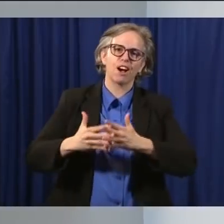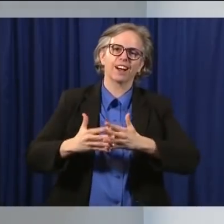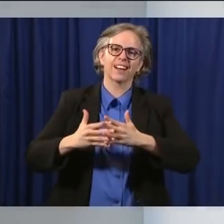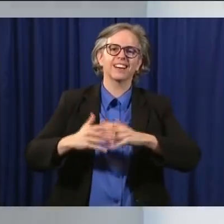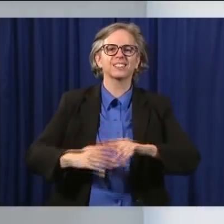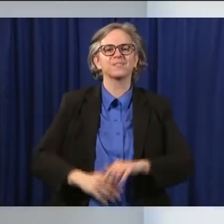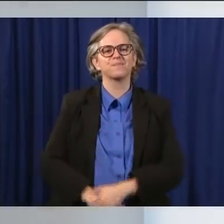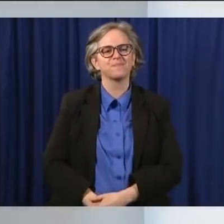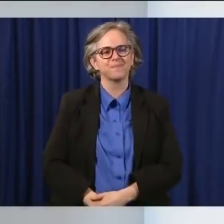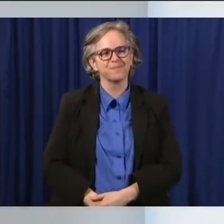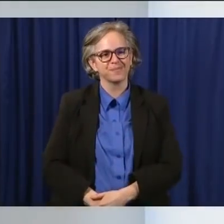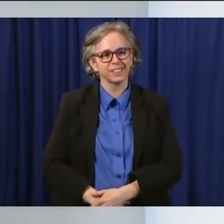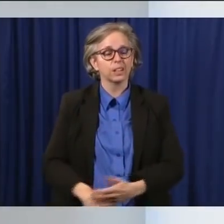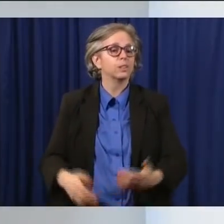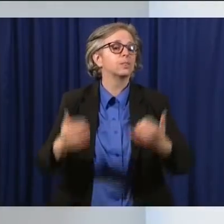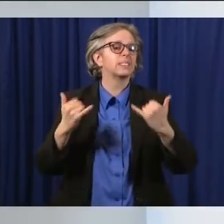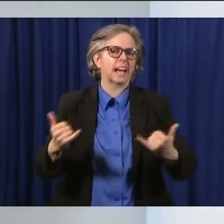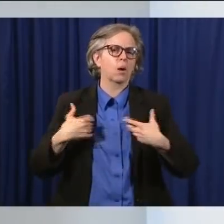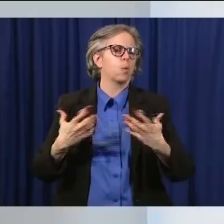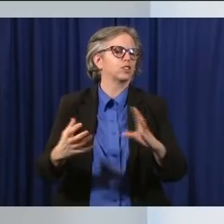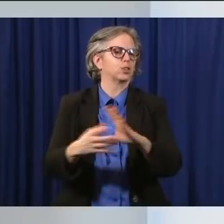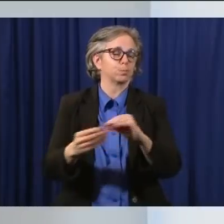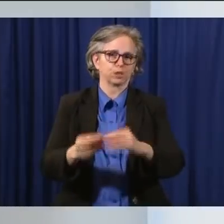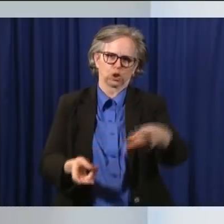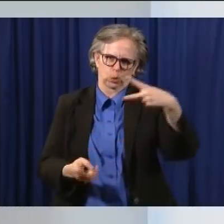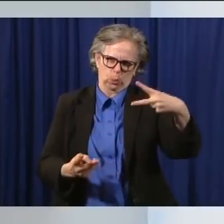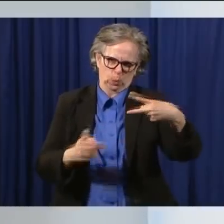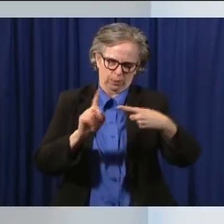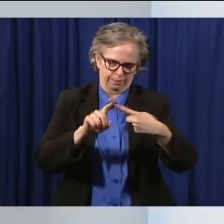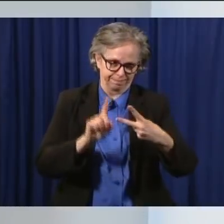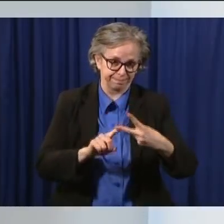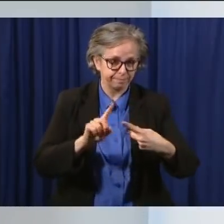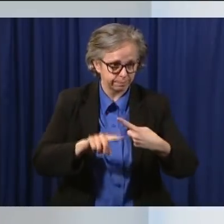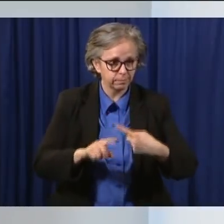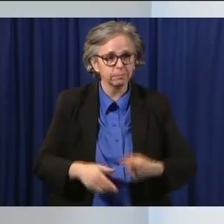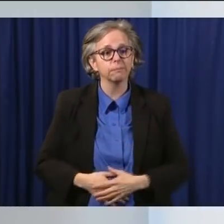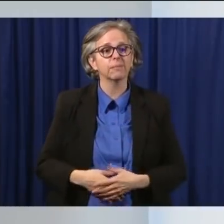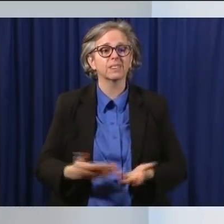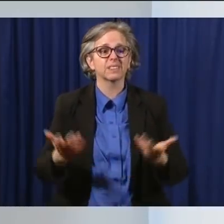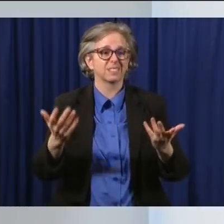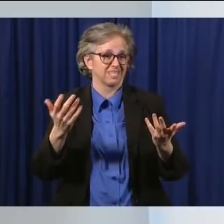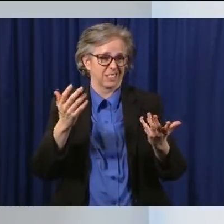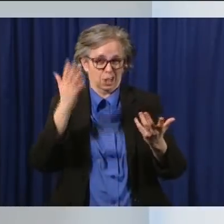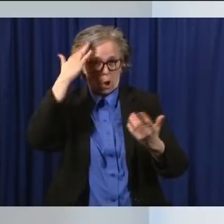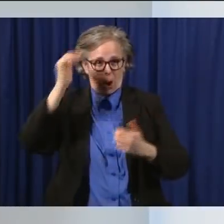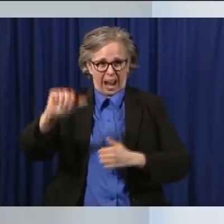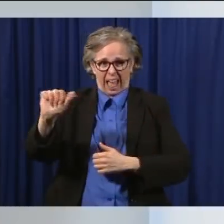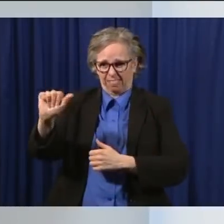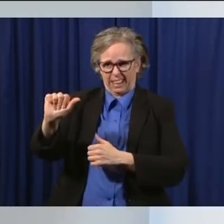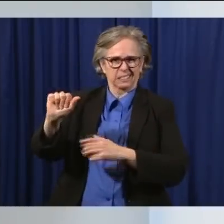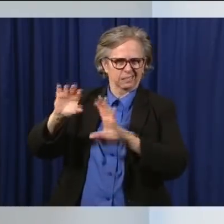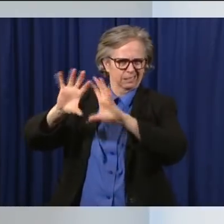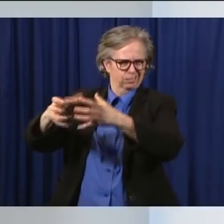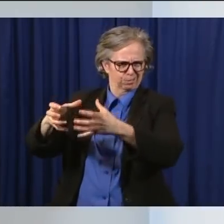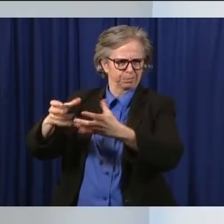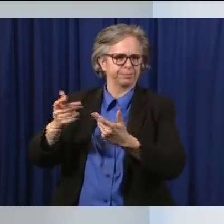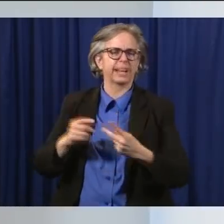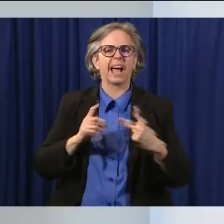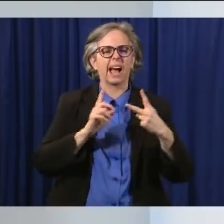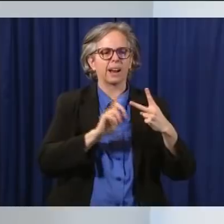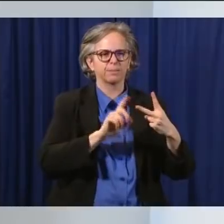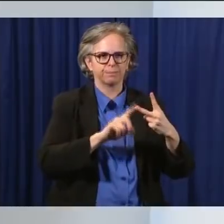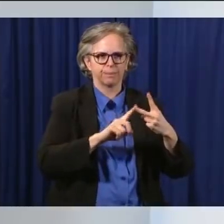start out today covering two things, one of them around athletics and the other regarding weddings and